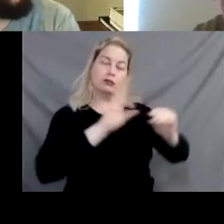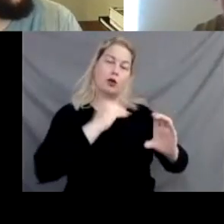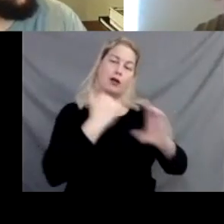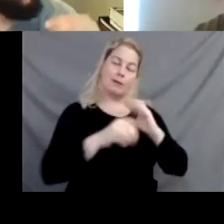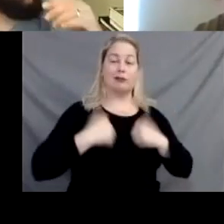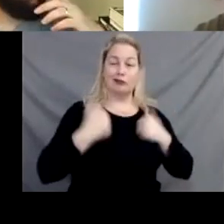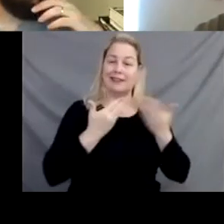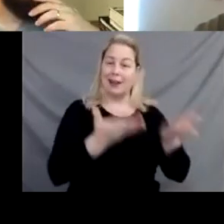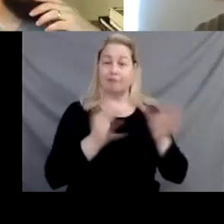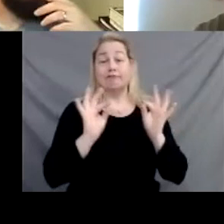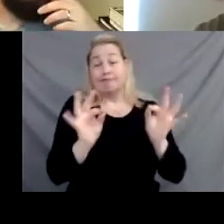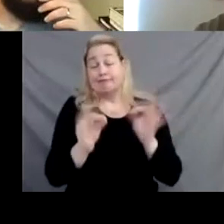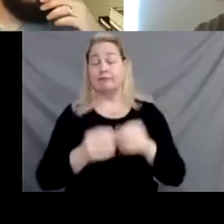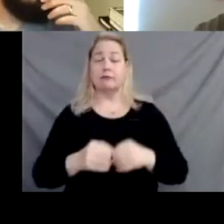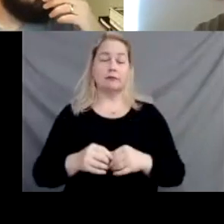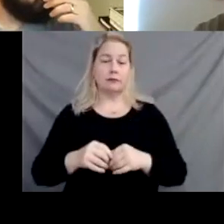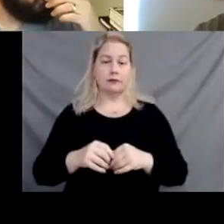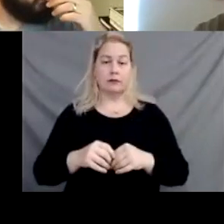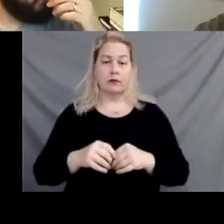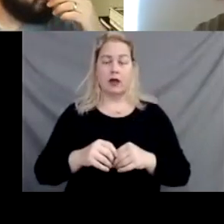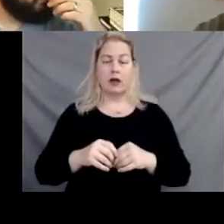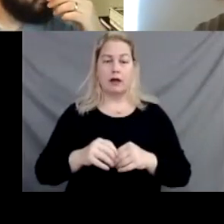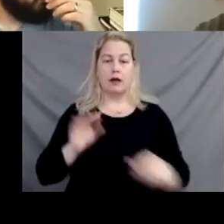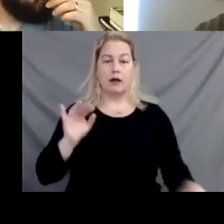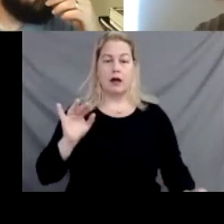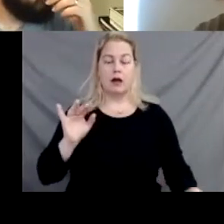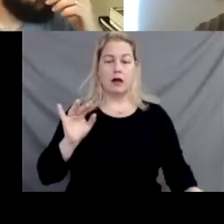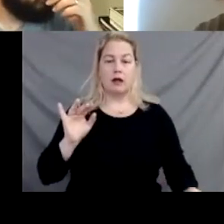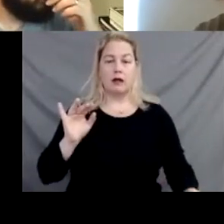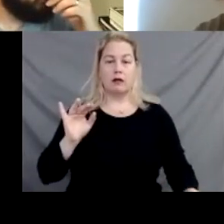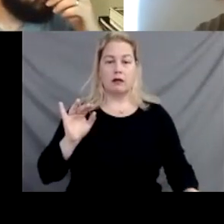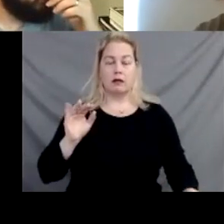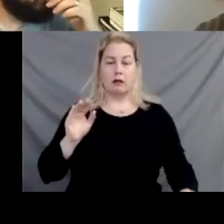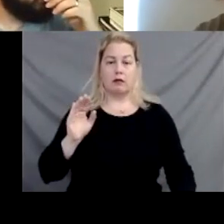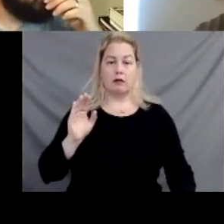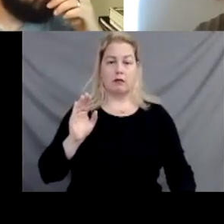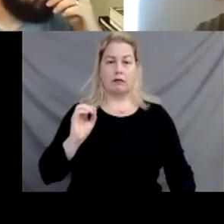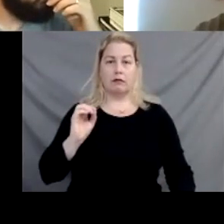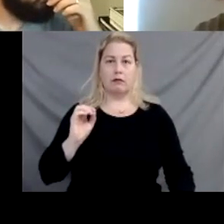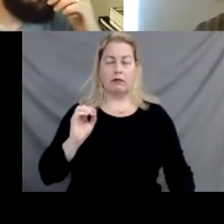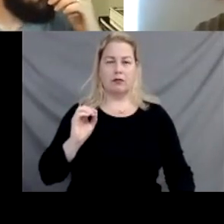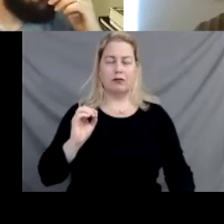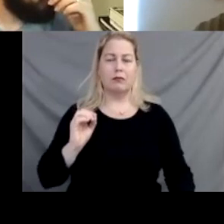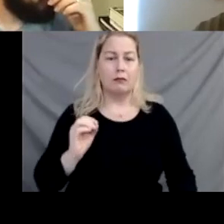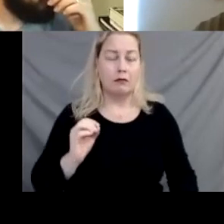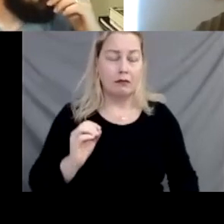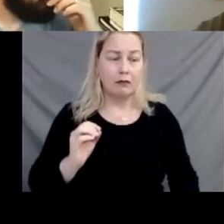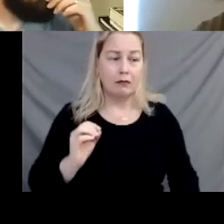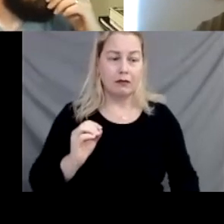committees. And she's not here, so I'm going to task Madison with doing that.